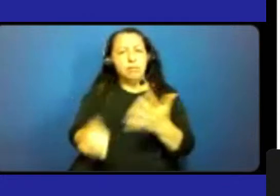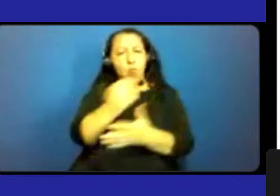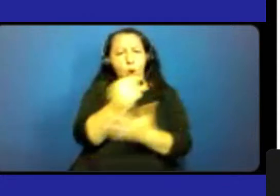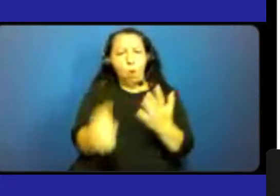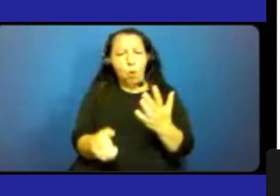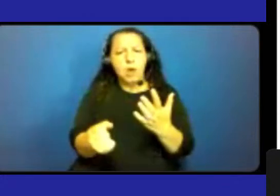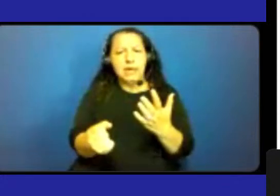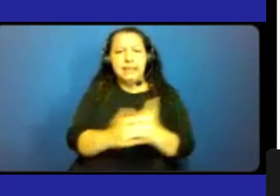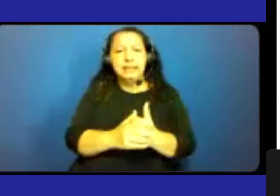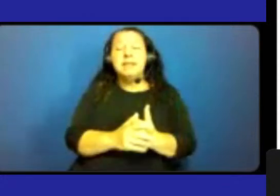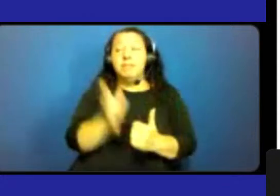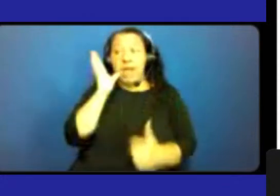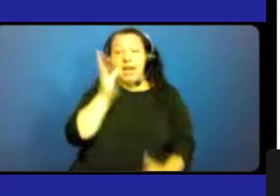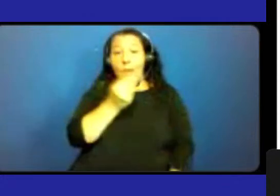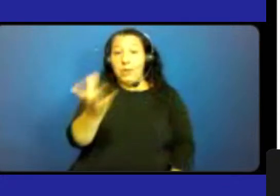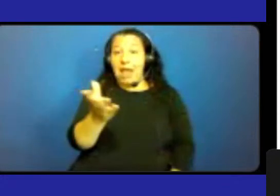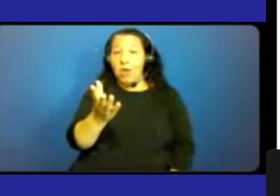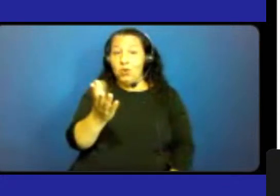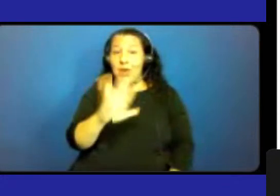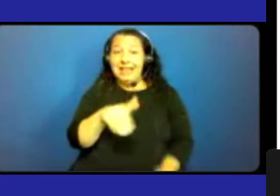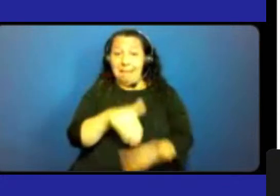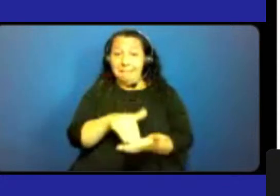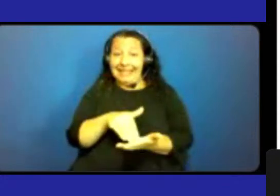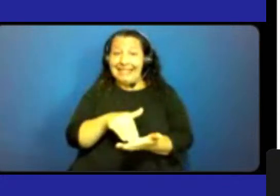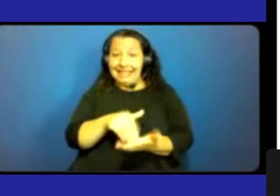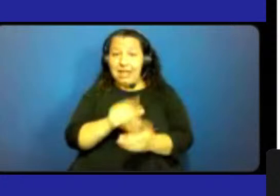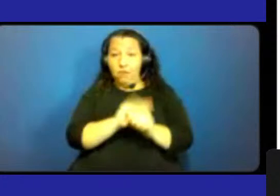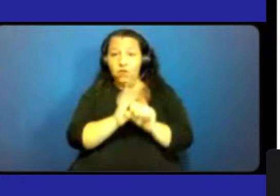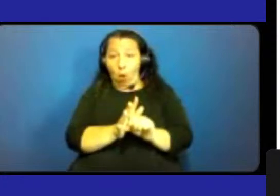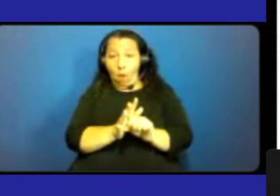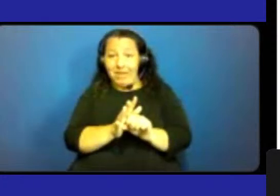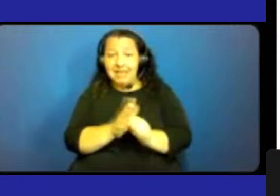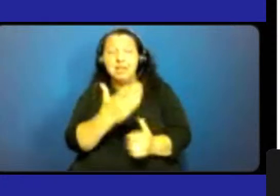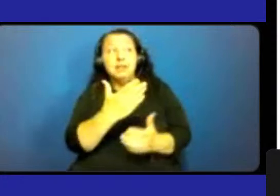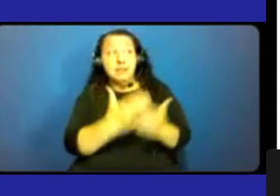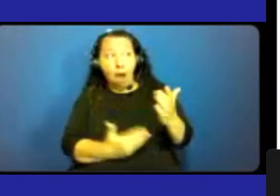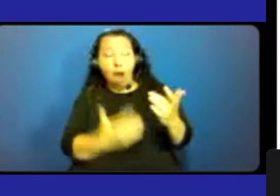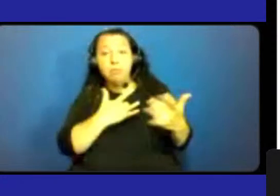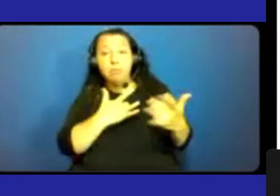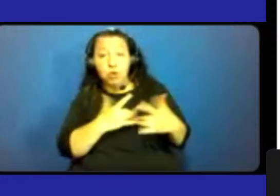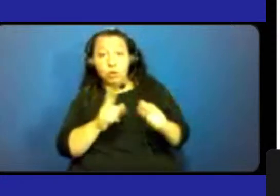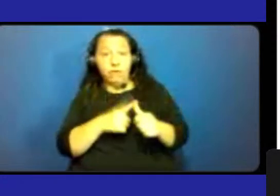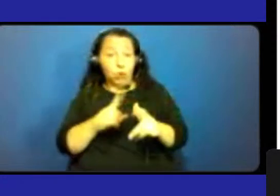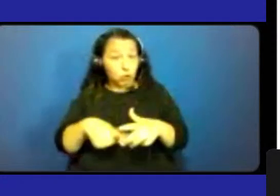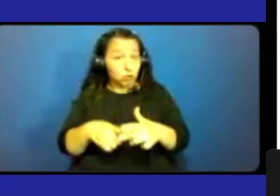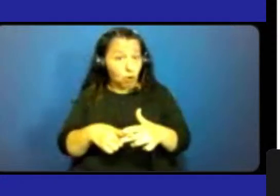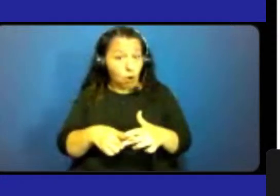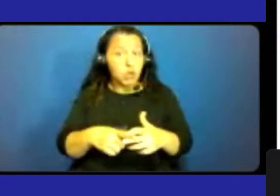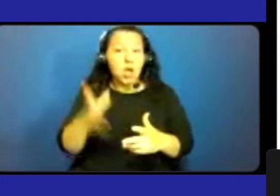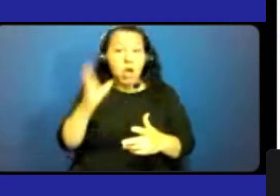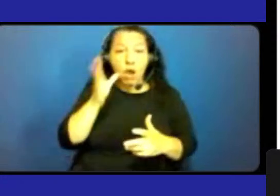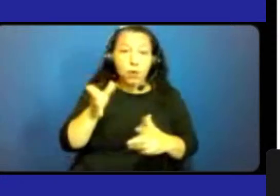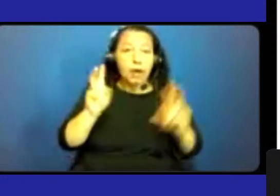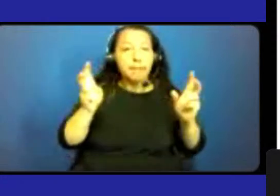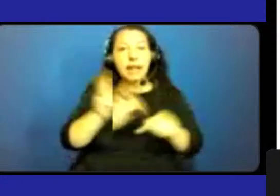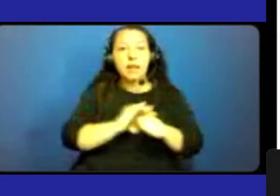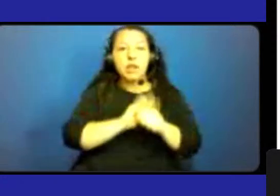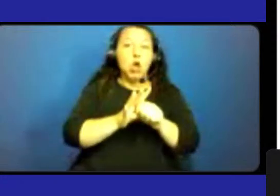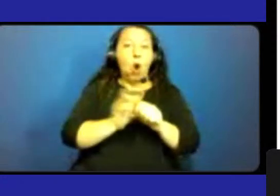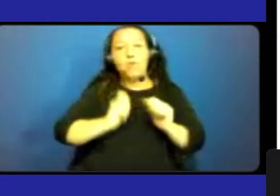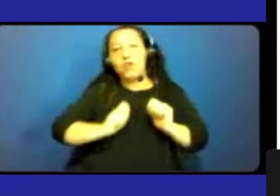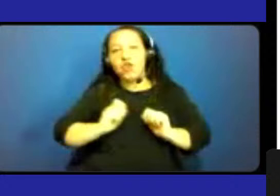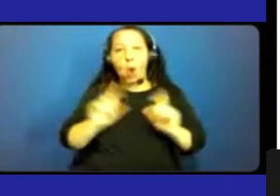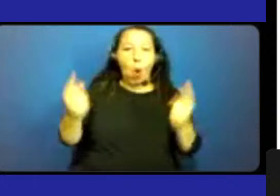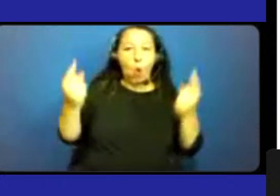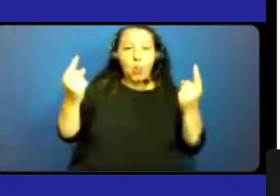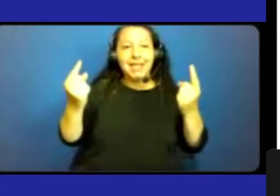middle of COVID, I think that, there was some concern when we started this that it would just, as I said, be the COVID show, and that we wouldn't have